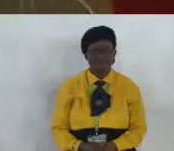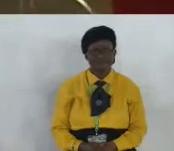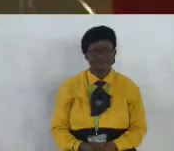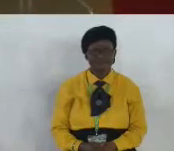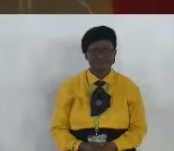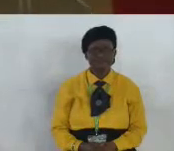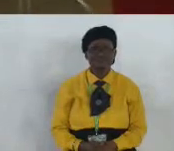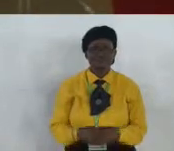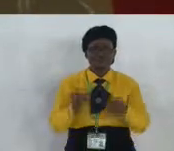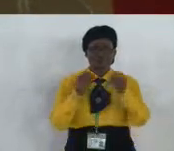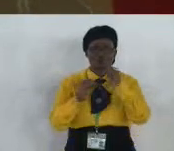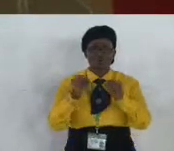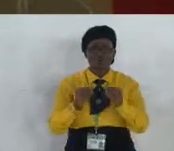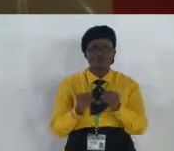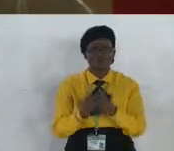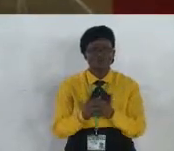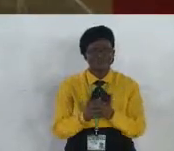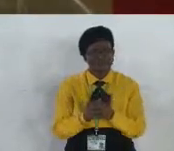Okay, so